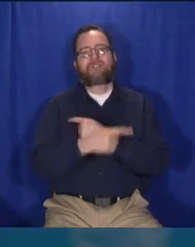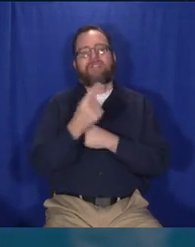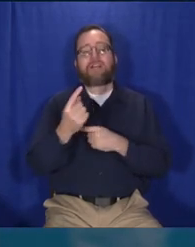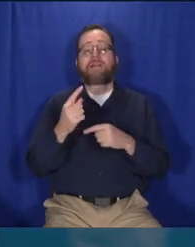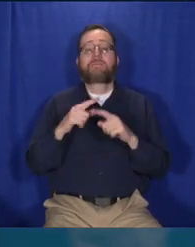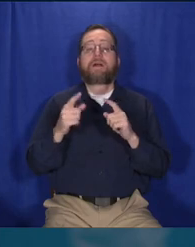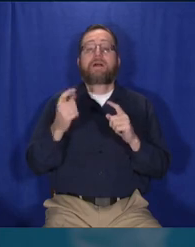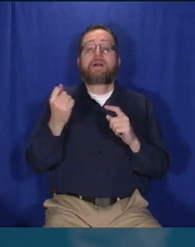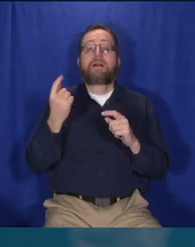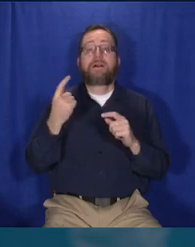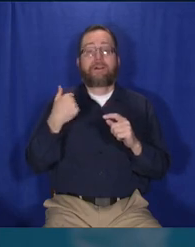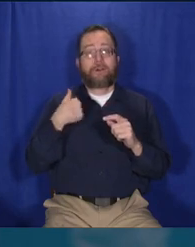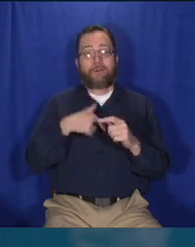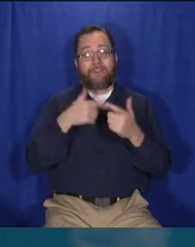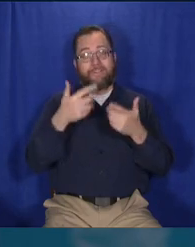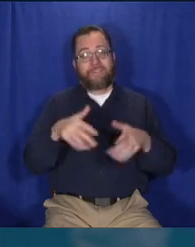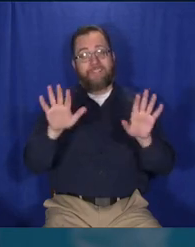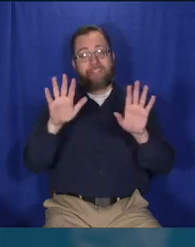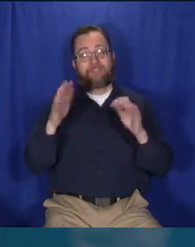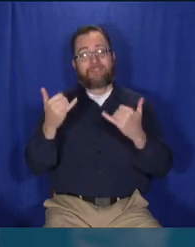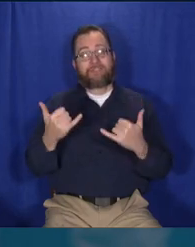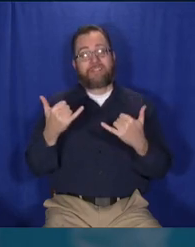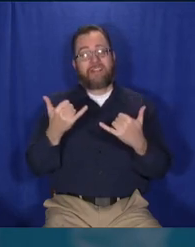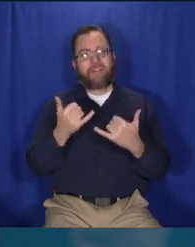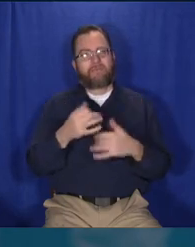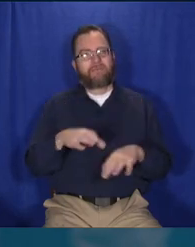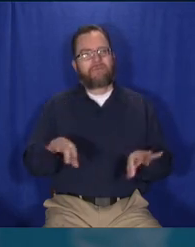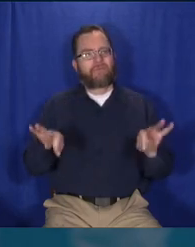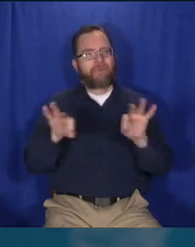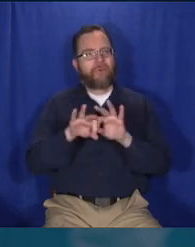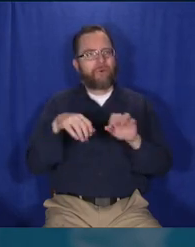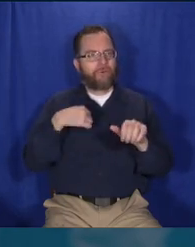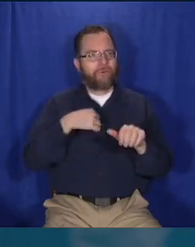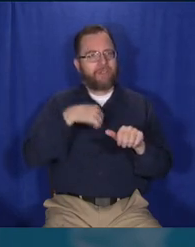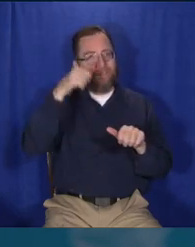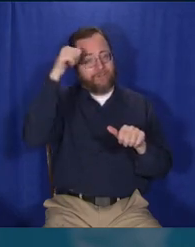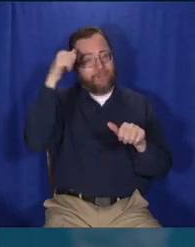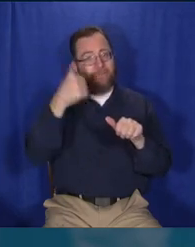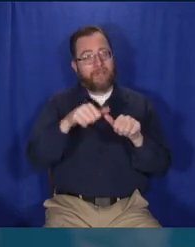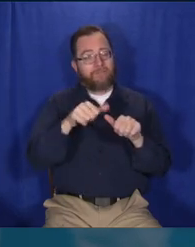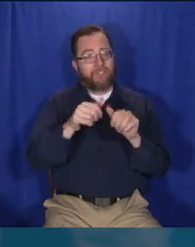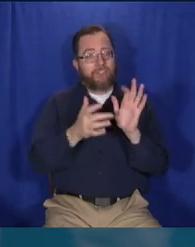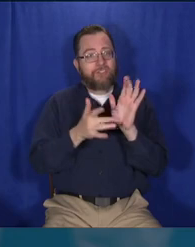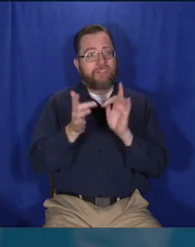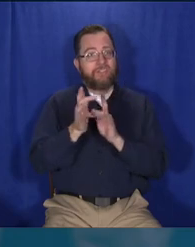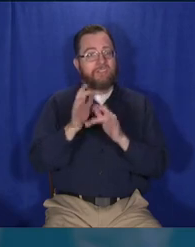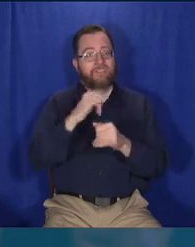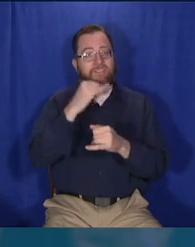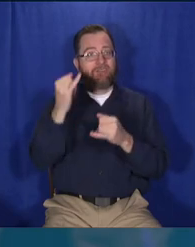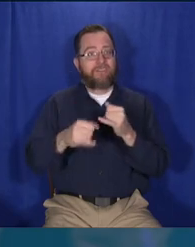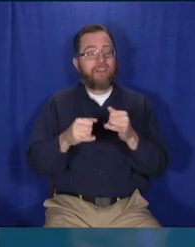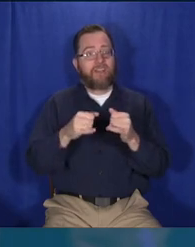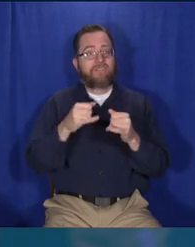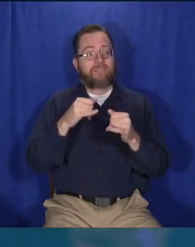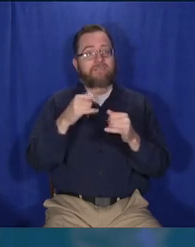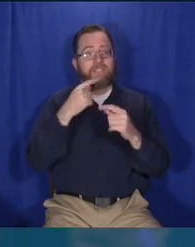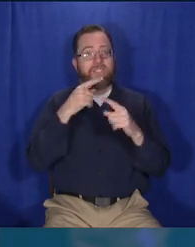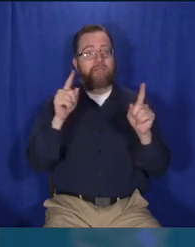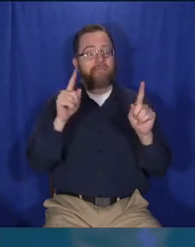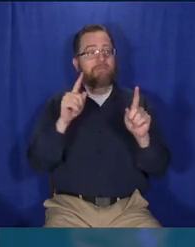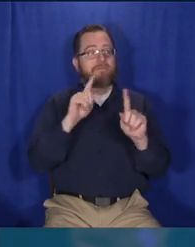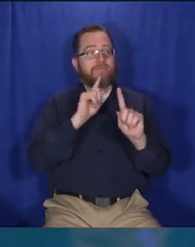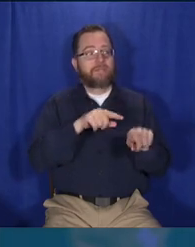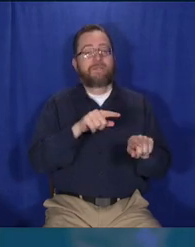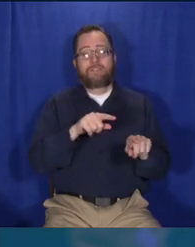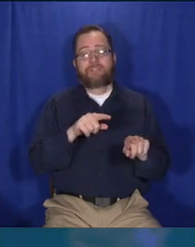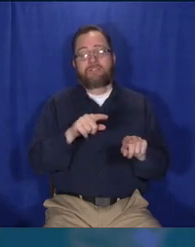our time together, I would love for us to be reminded of the words of Jesus in the Great Commission. So let's say this together as